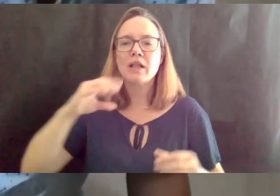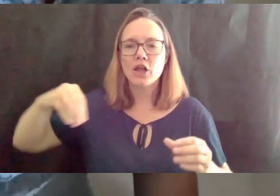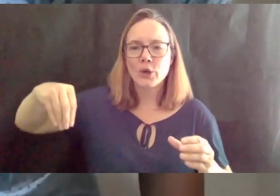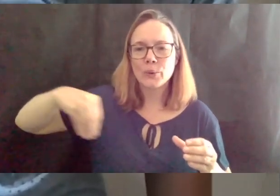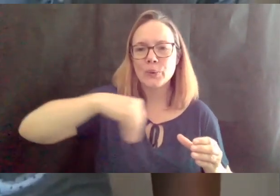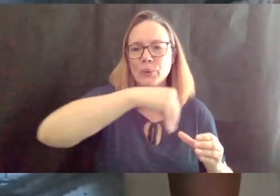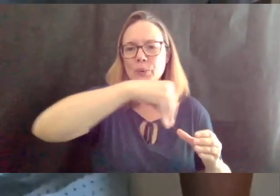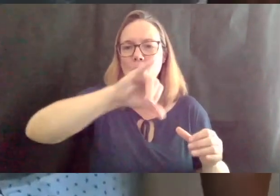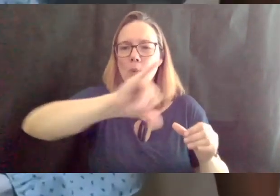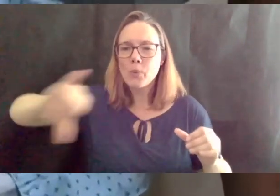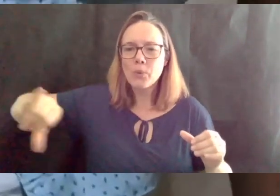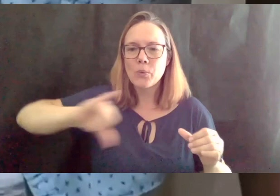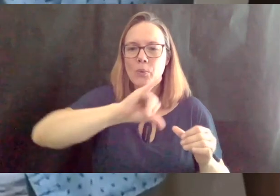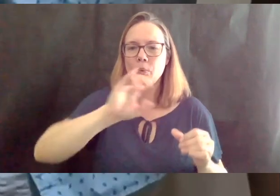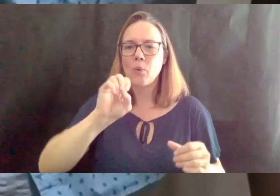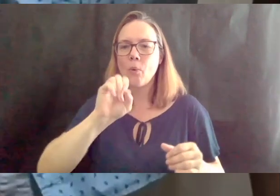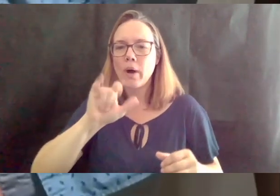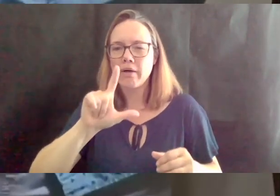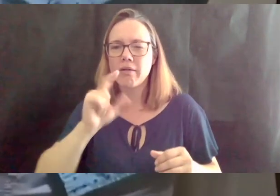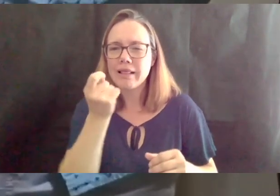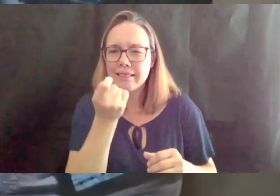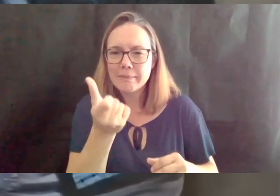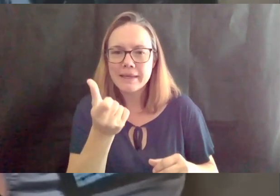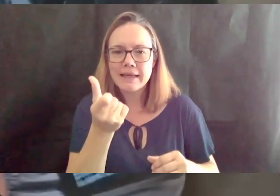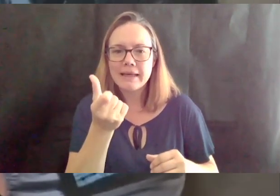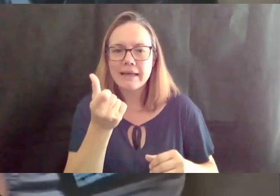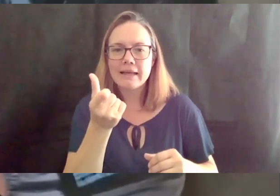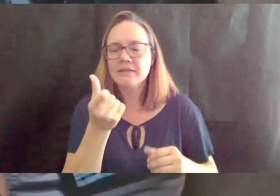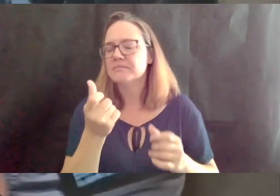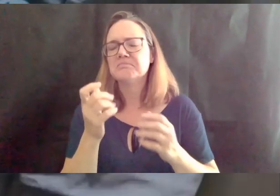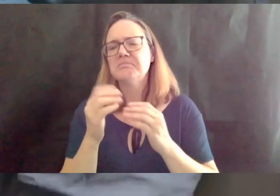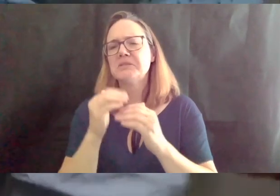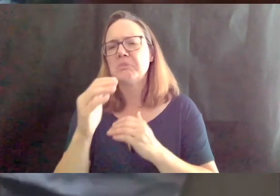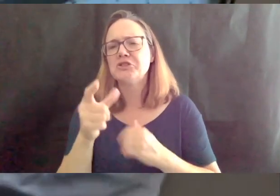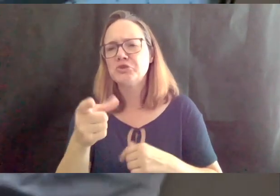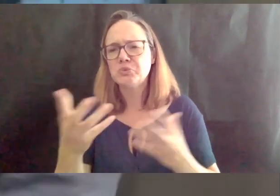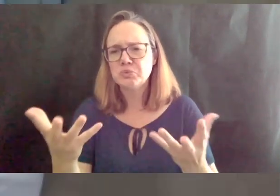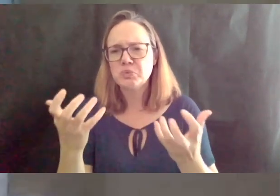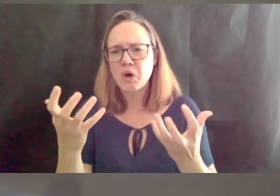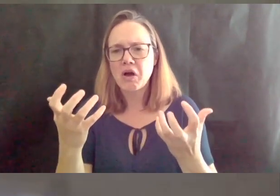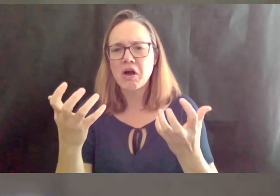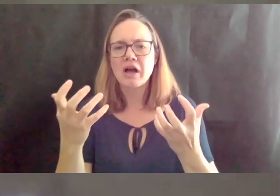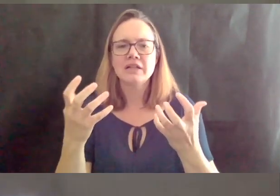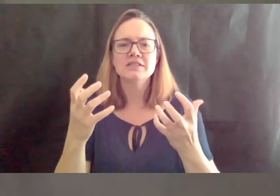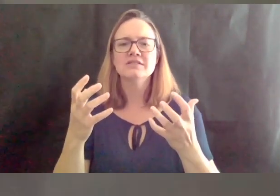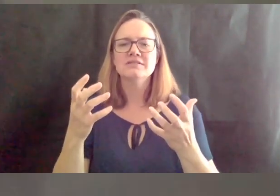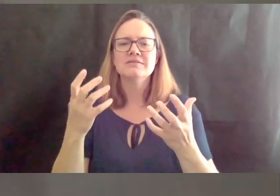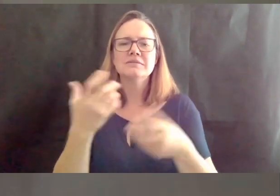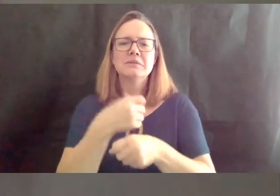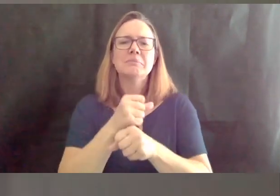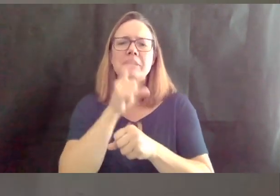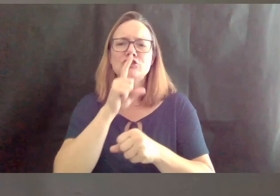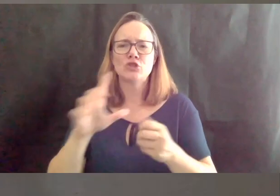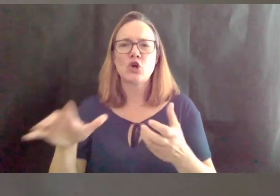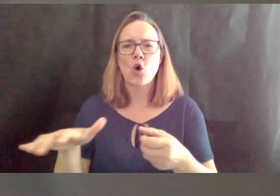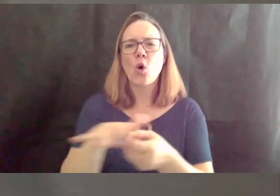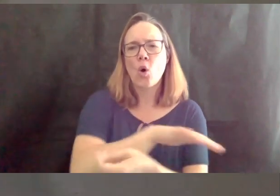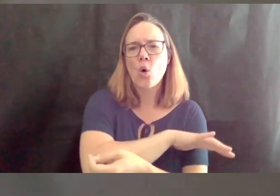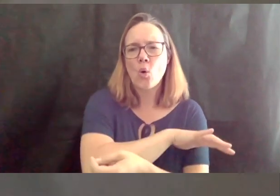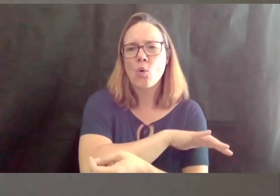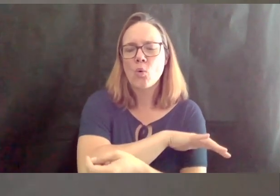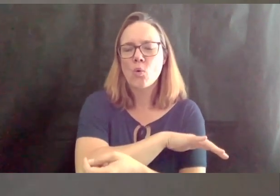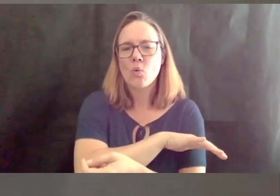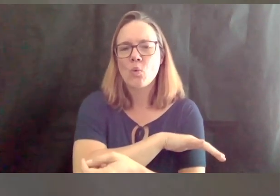oil over them. You can put as much or as little as you want, just enough to sort of coat it, and it'll give it a nice sort of